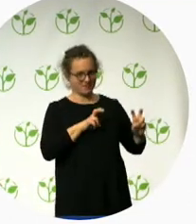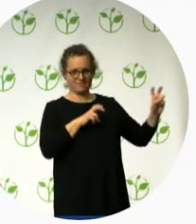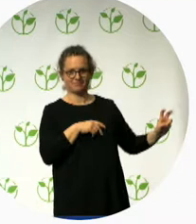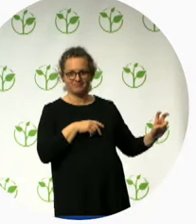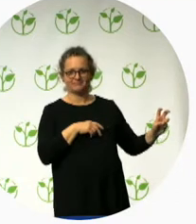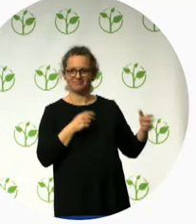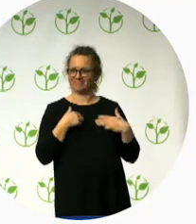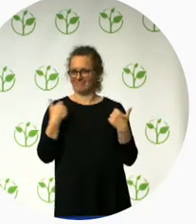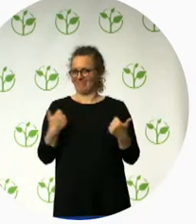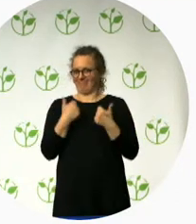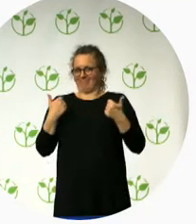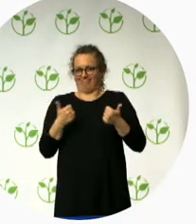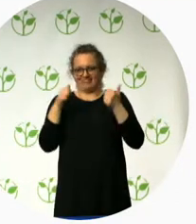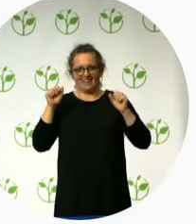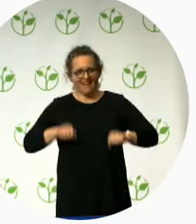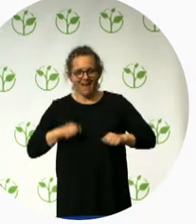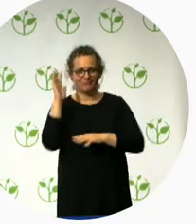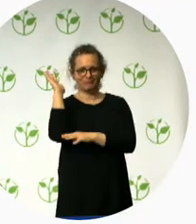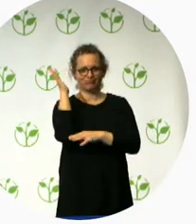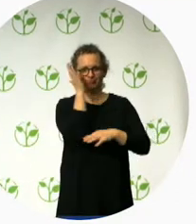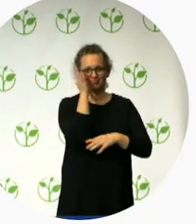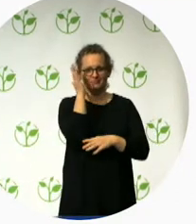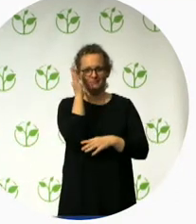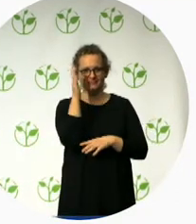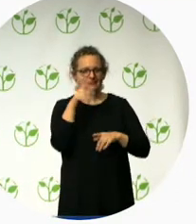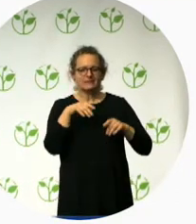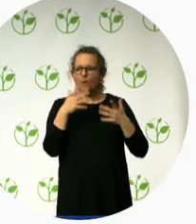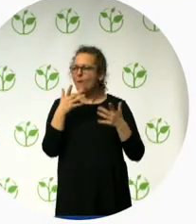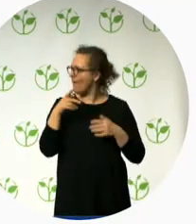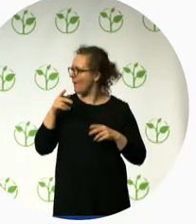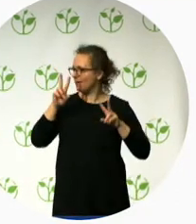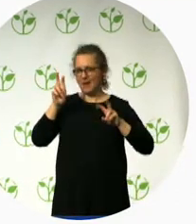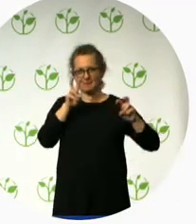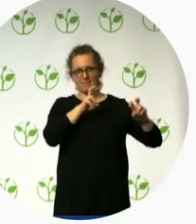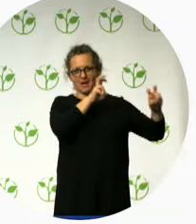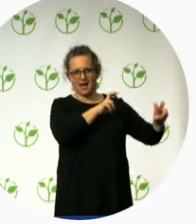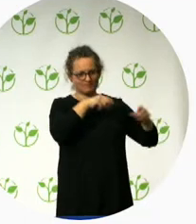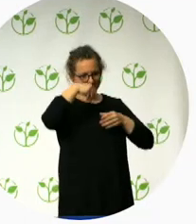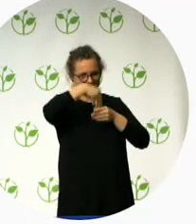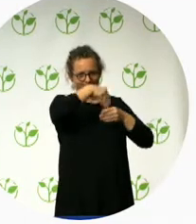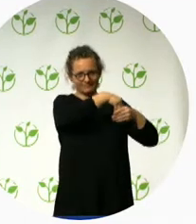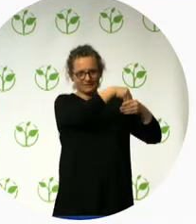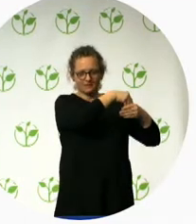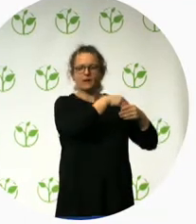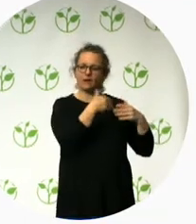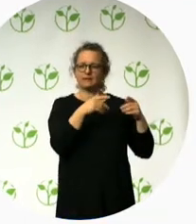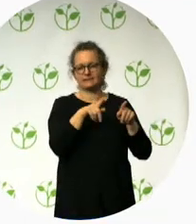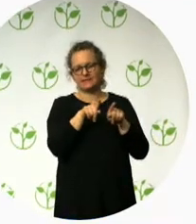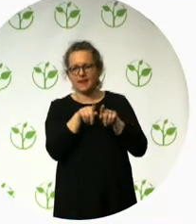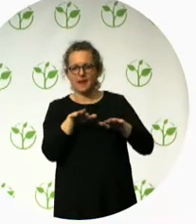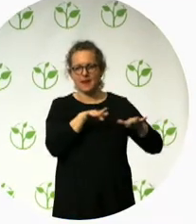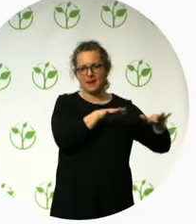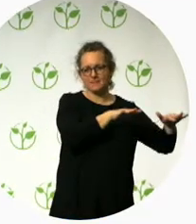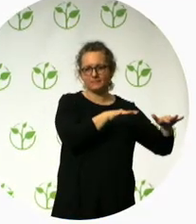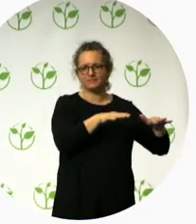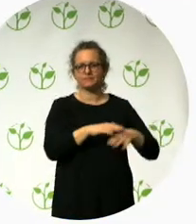but we have lost two panelists, one from Zimbabwe, and now with